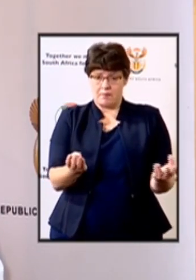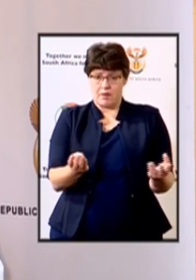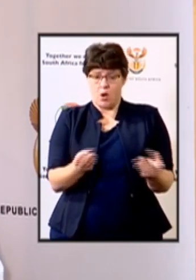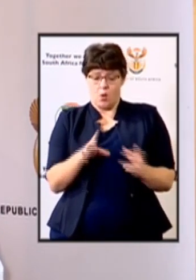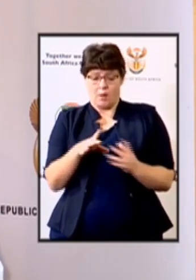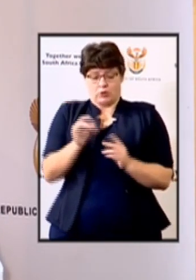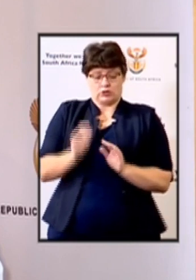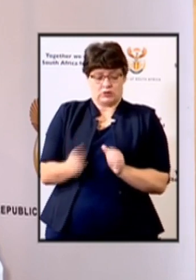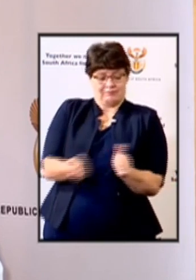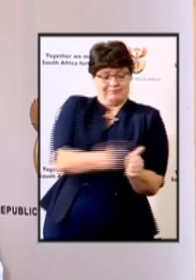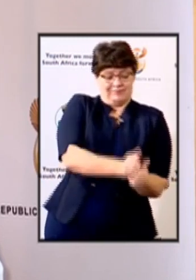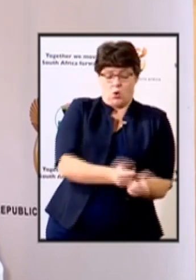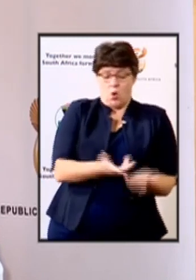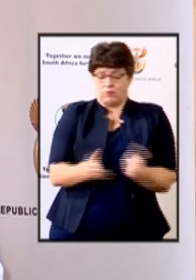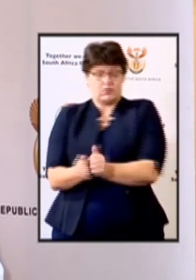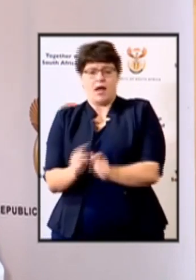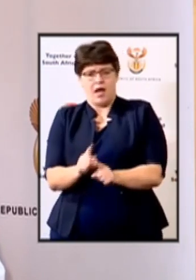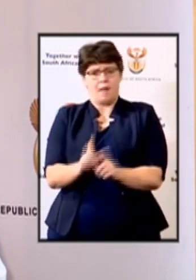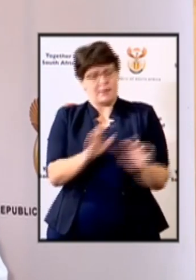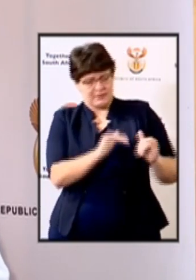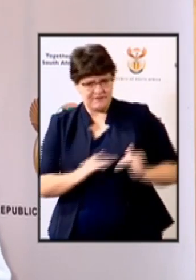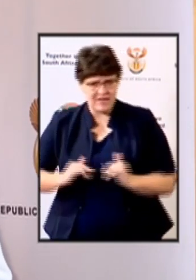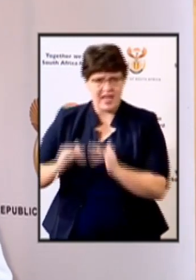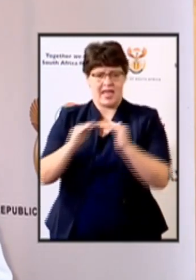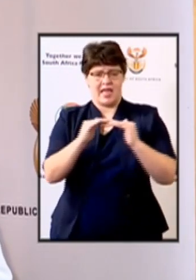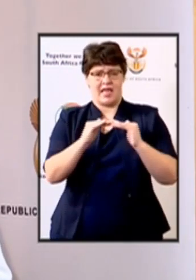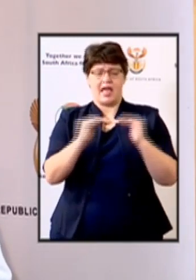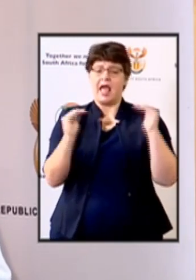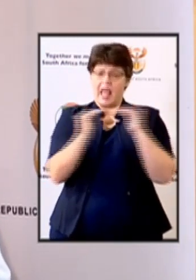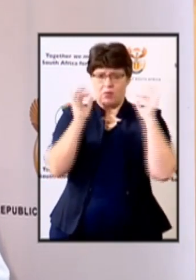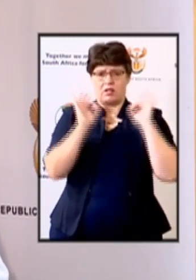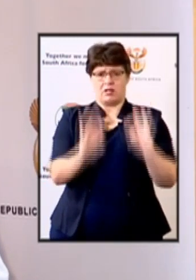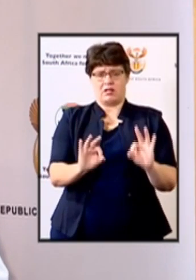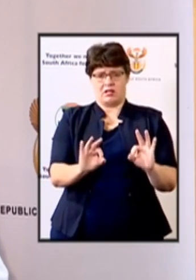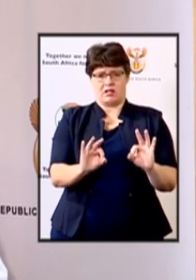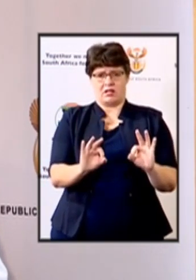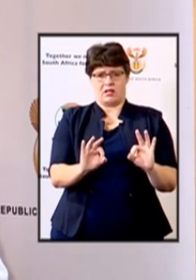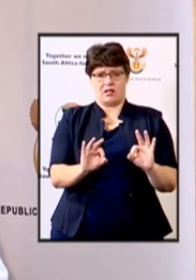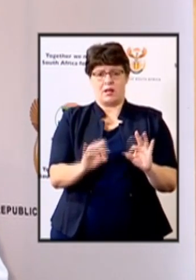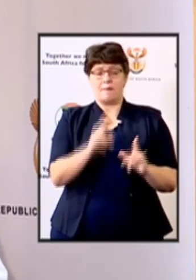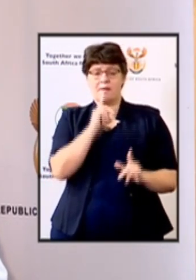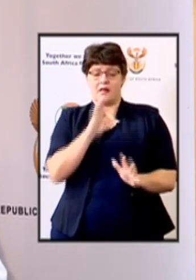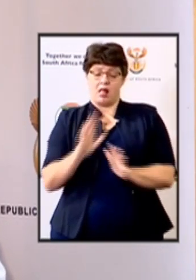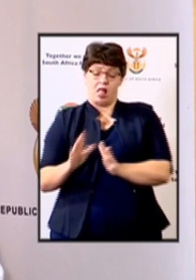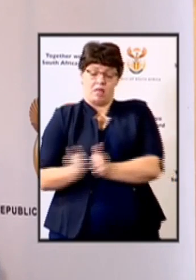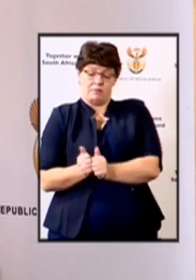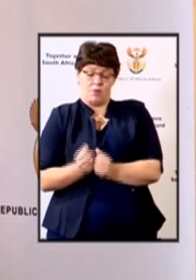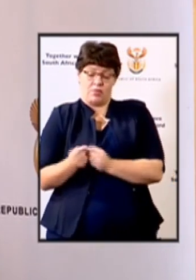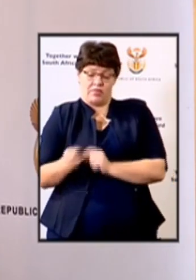and equitable manner and completely without any bias.